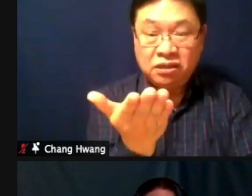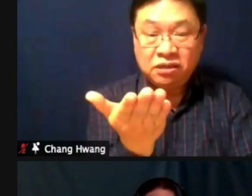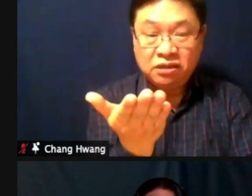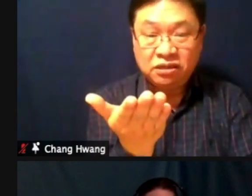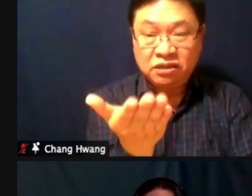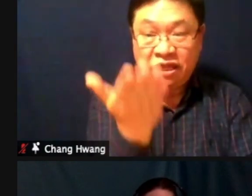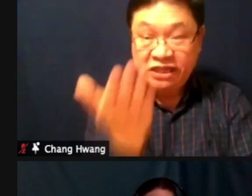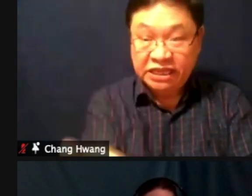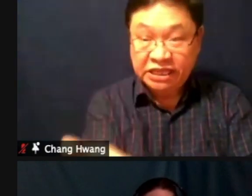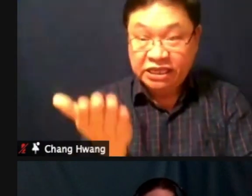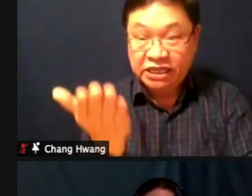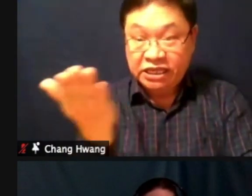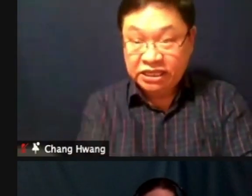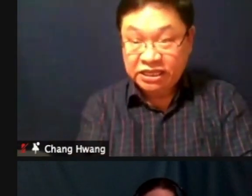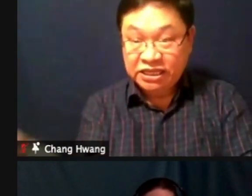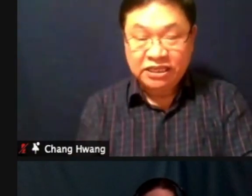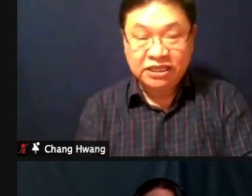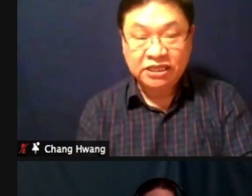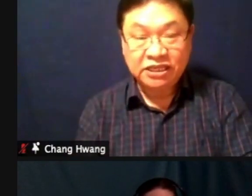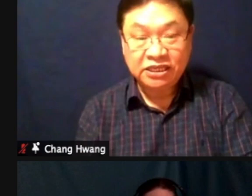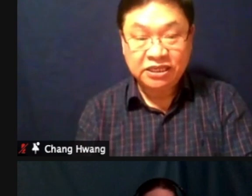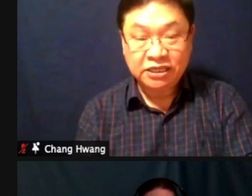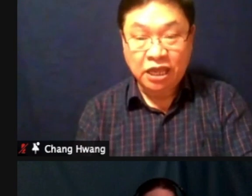So this is hand shape.